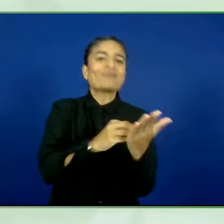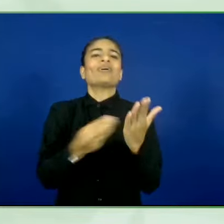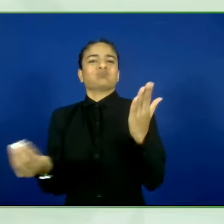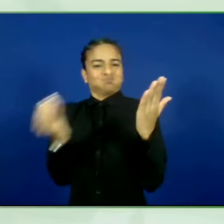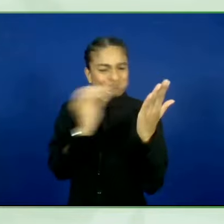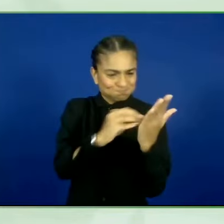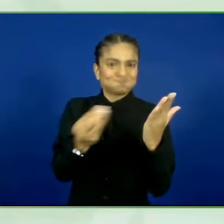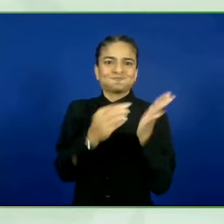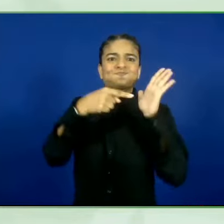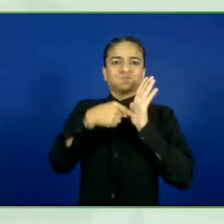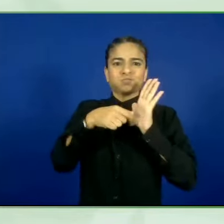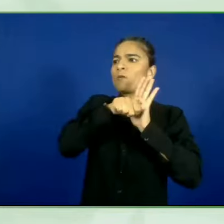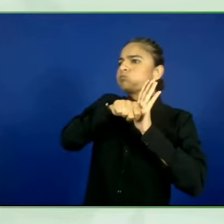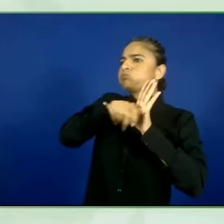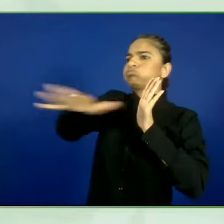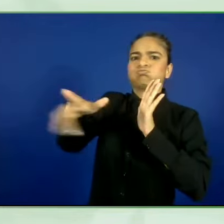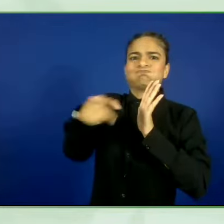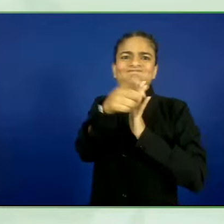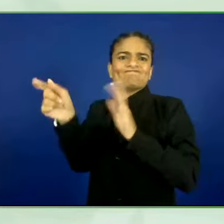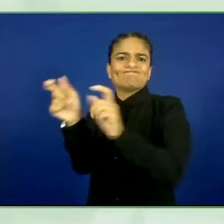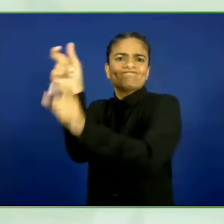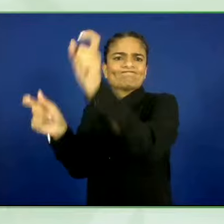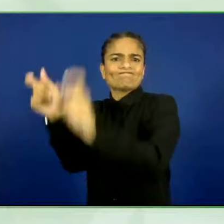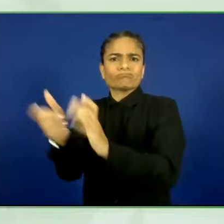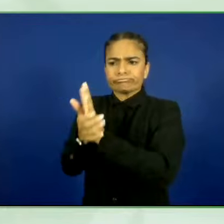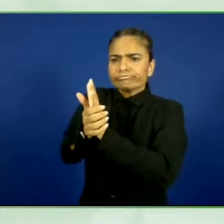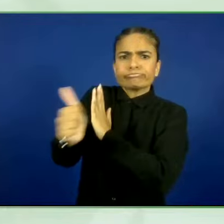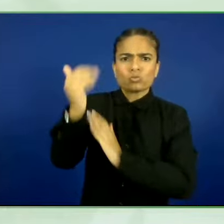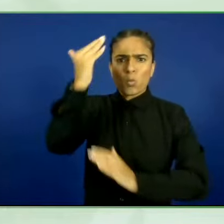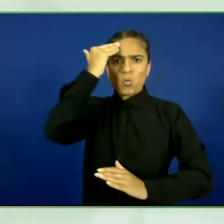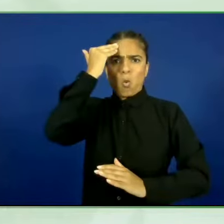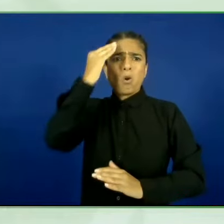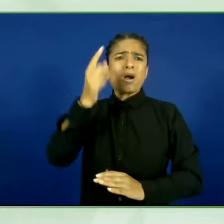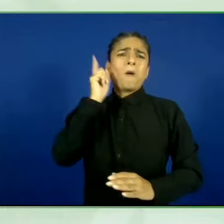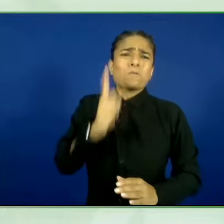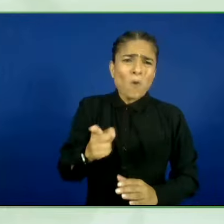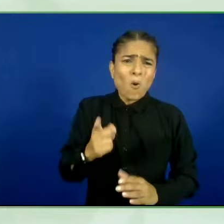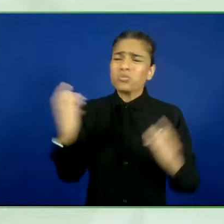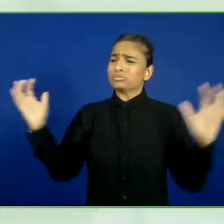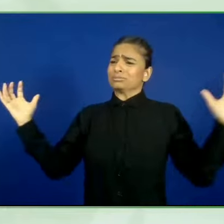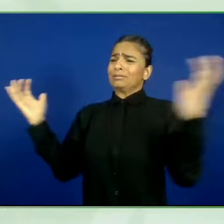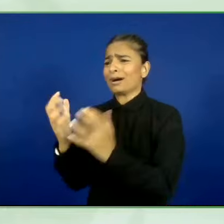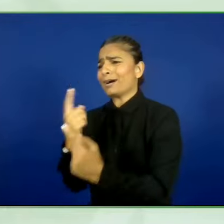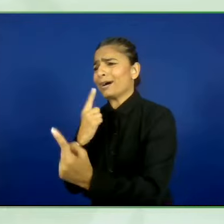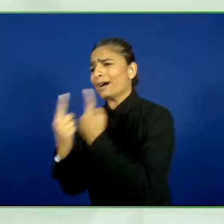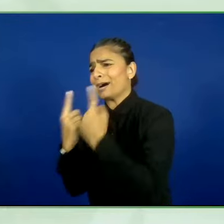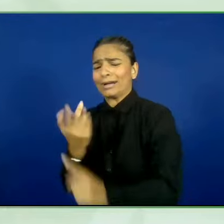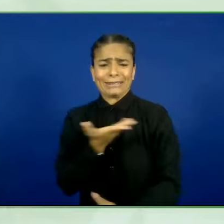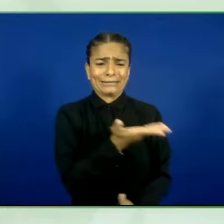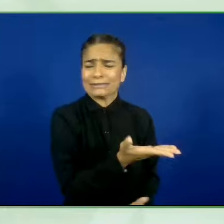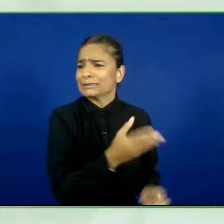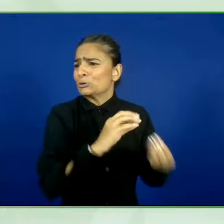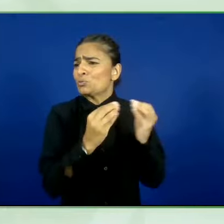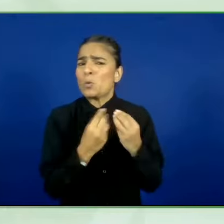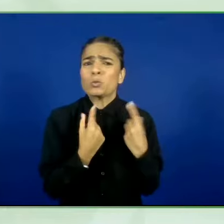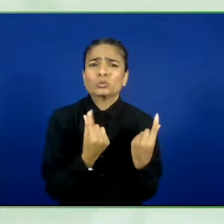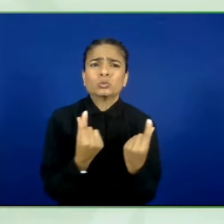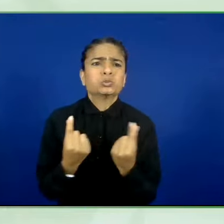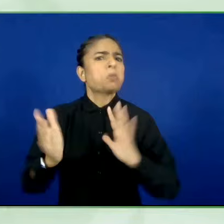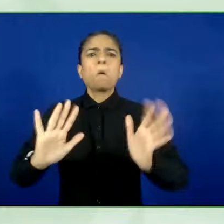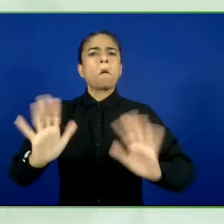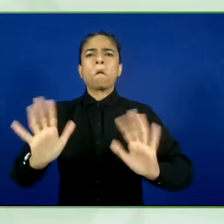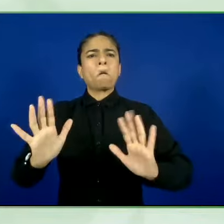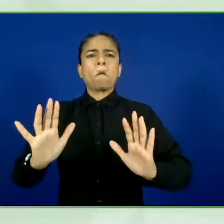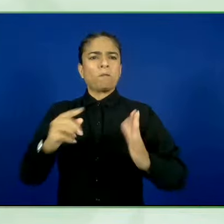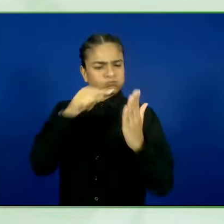of having all specialists coming together and do a screening exercise, we're able to give them the detailed information regarding the